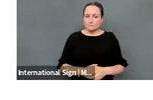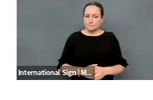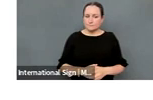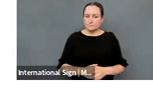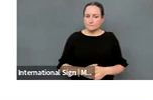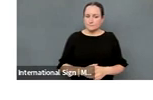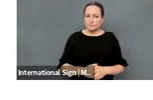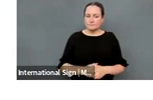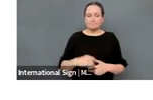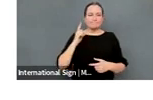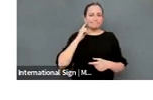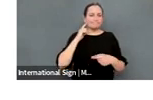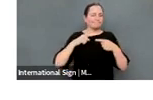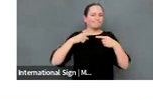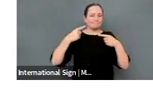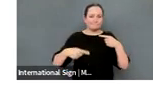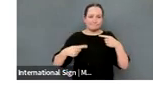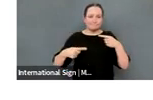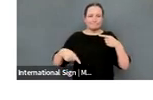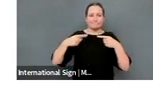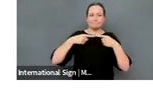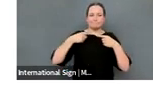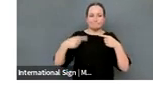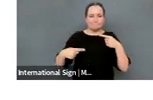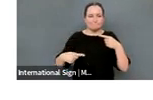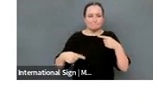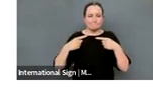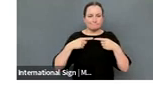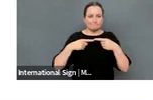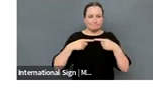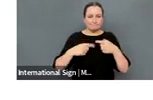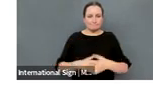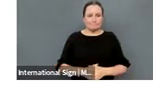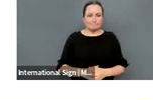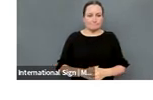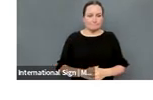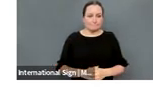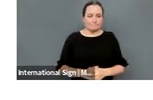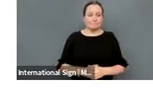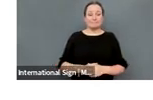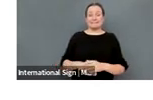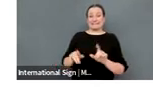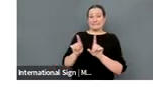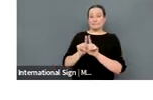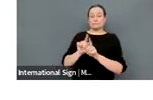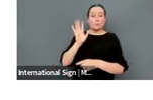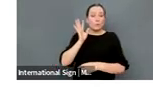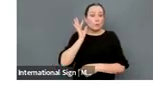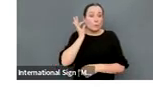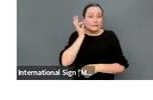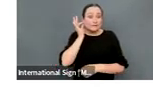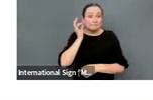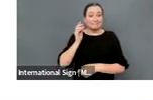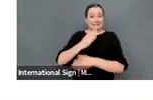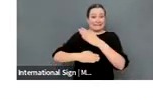ethnic minorities. We can say that when social protection policies and programs are designed